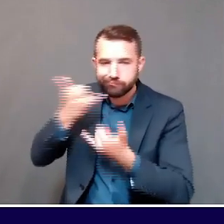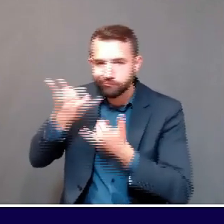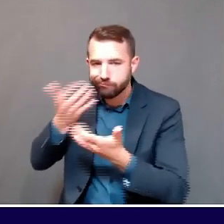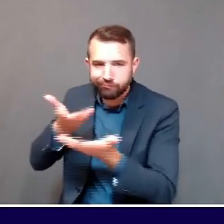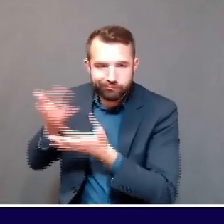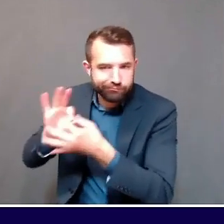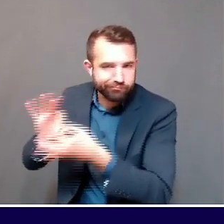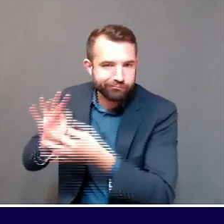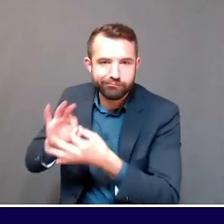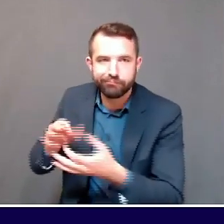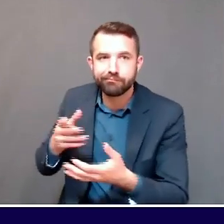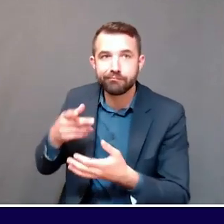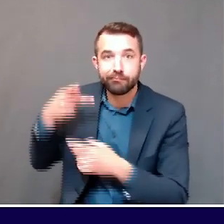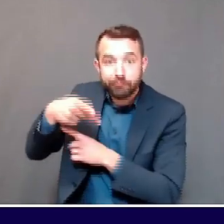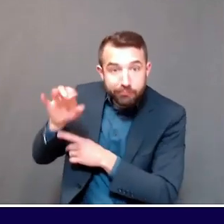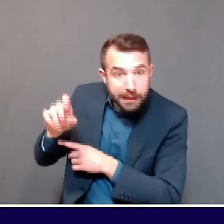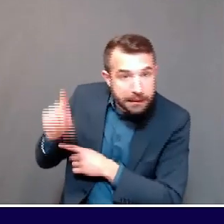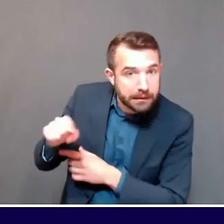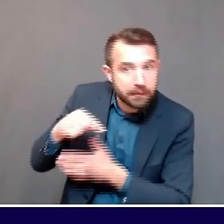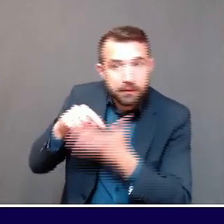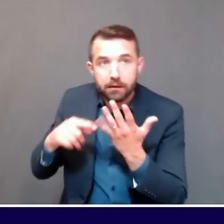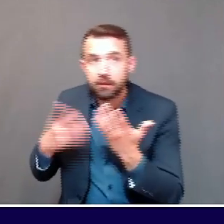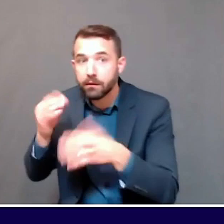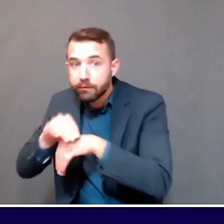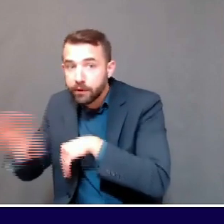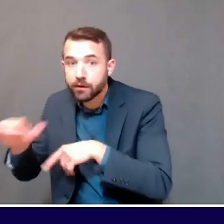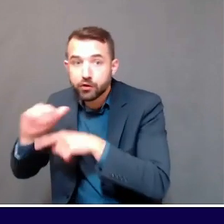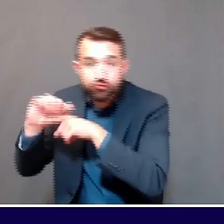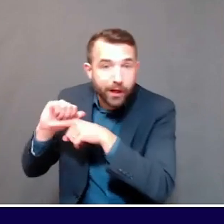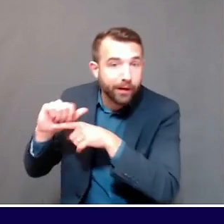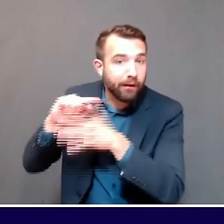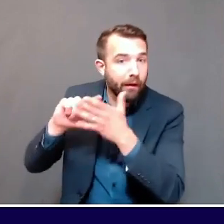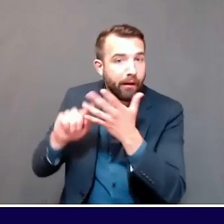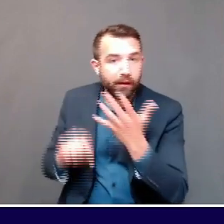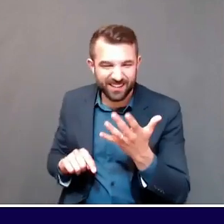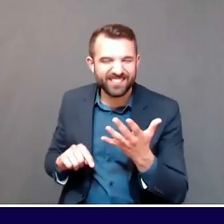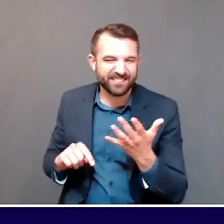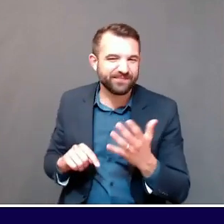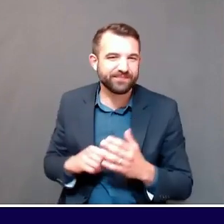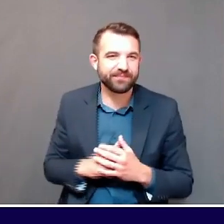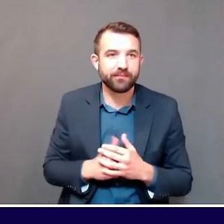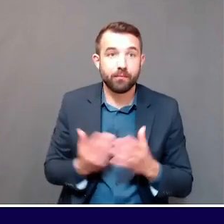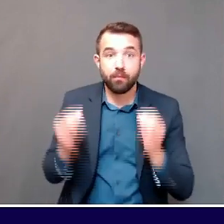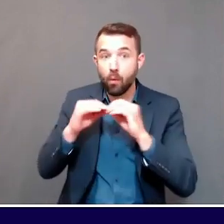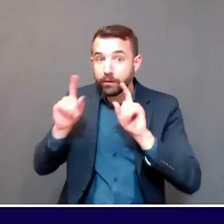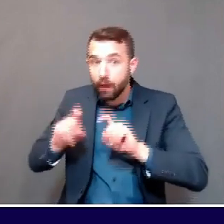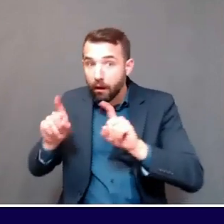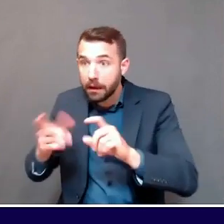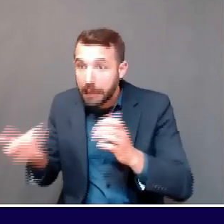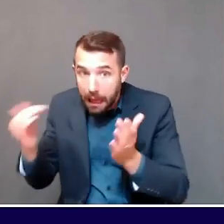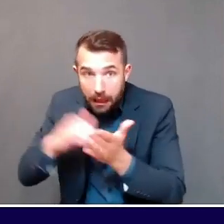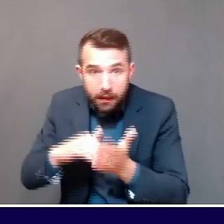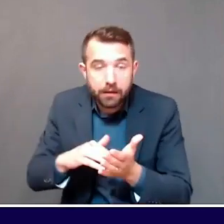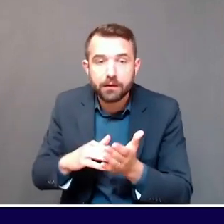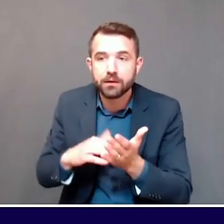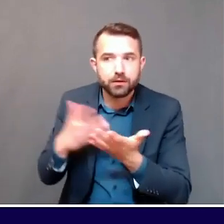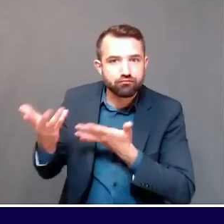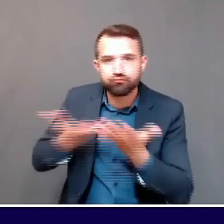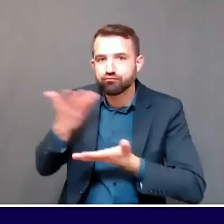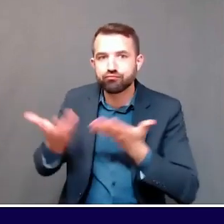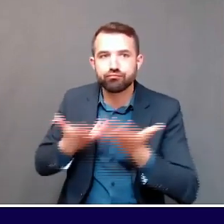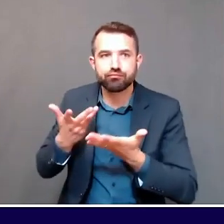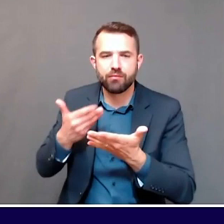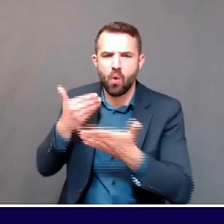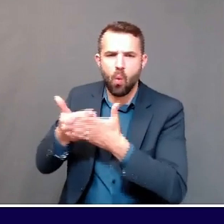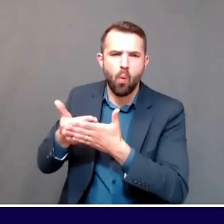a PPE perspective, an infection control perspective, a retesting perspective. We're continuing to work very closely with